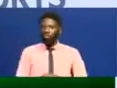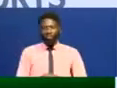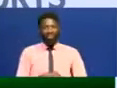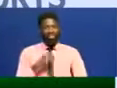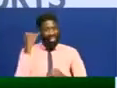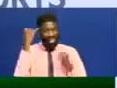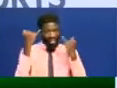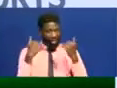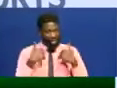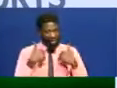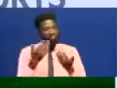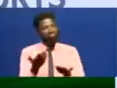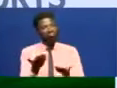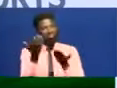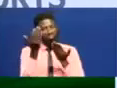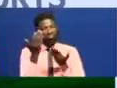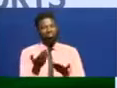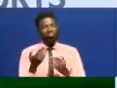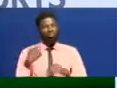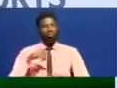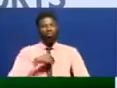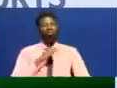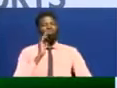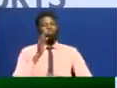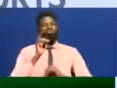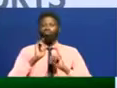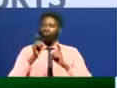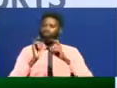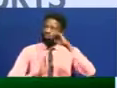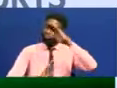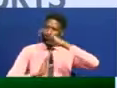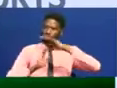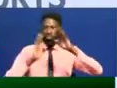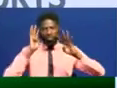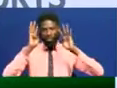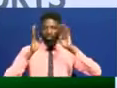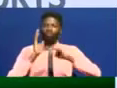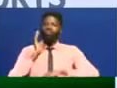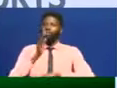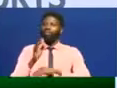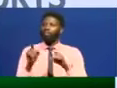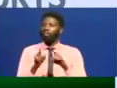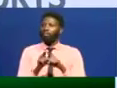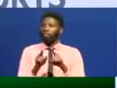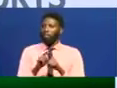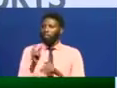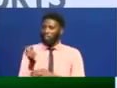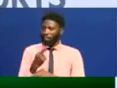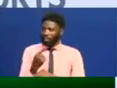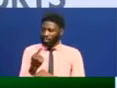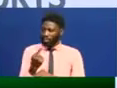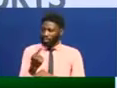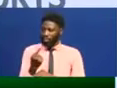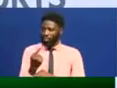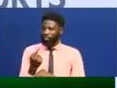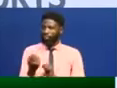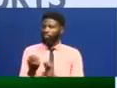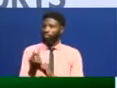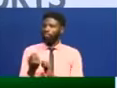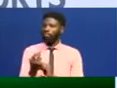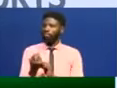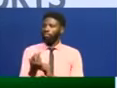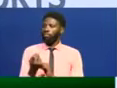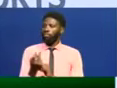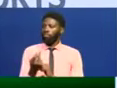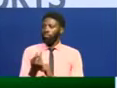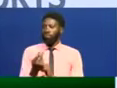ideas. We will be rewarding the very top innovations. And then in December, from